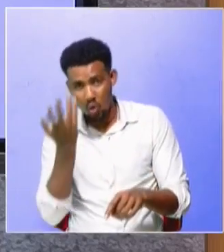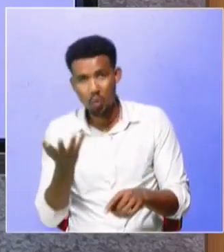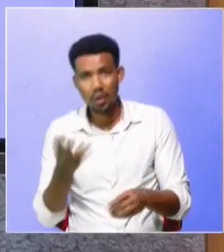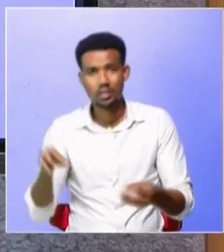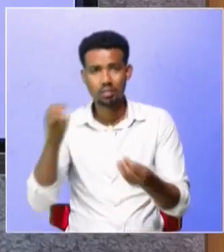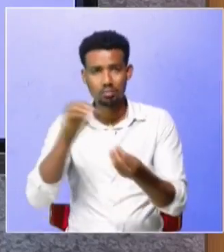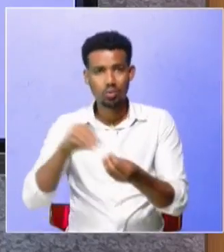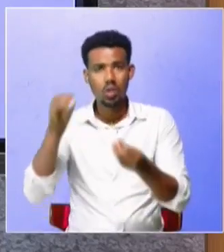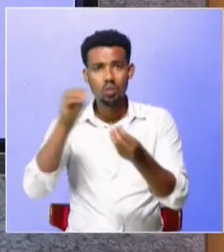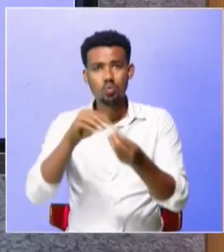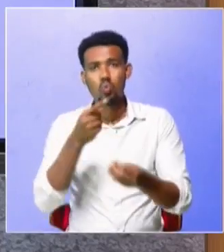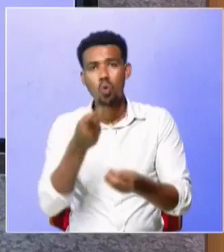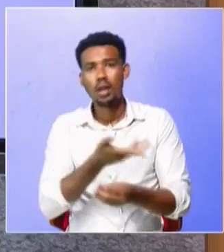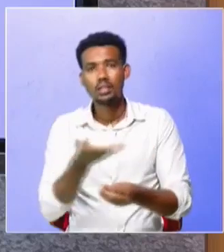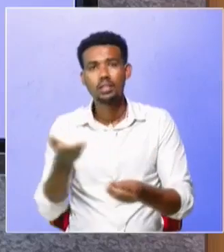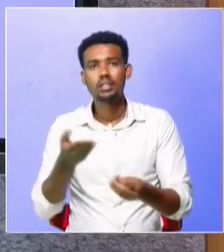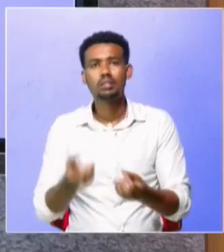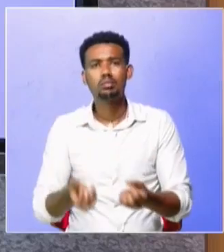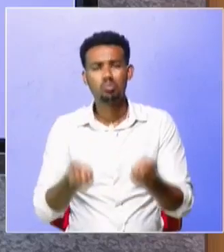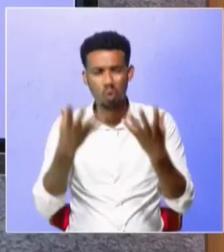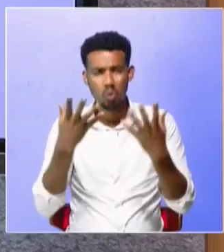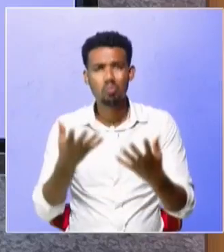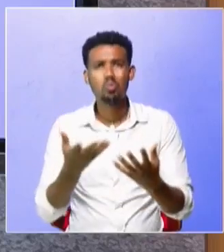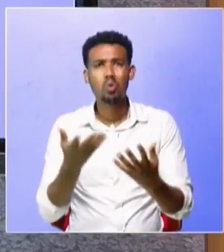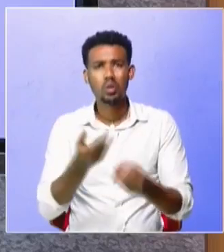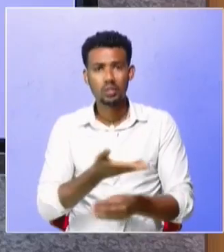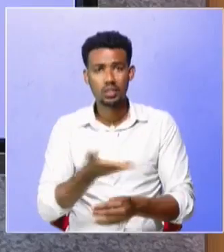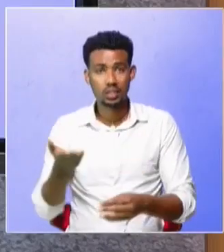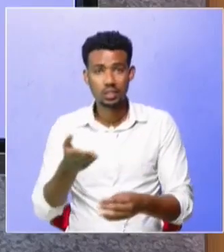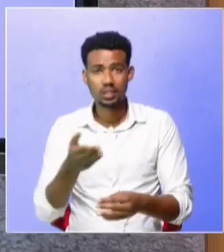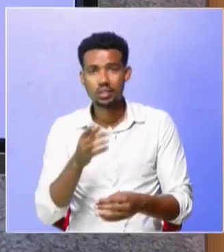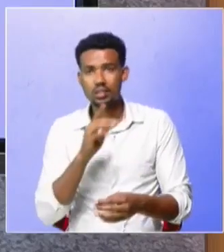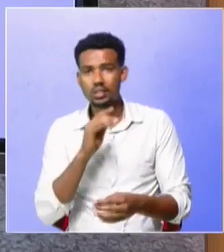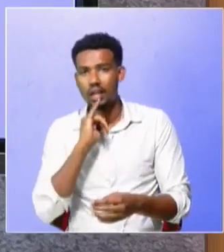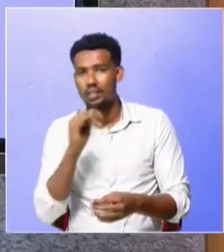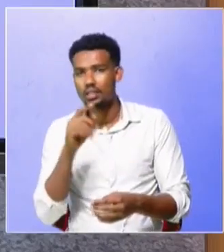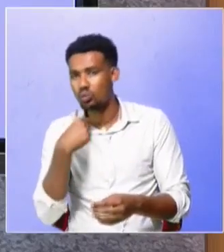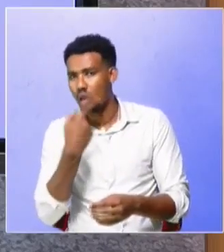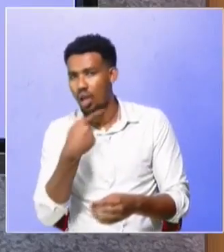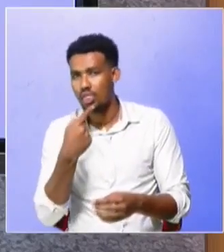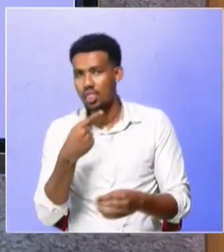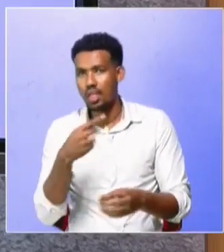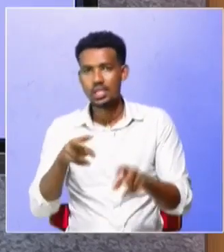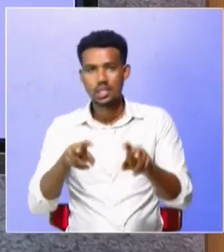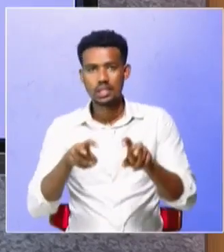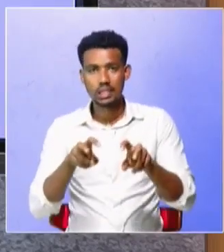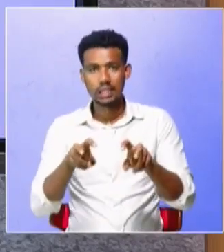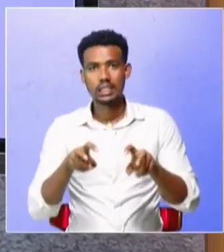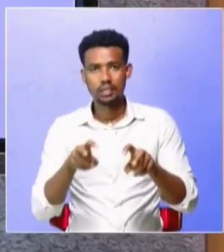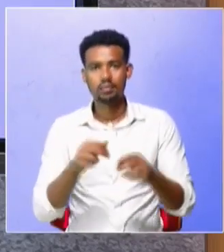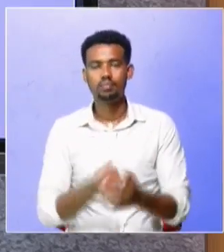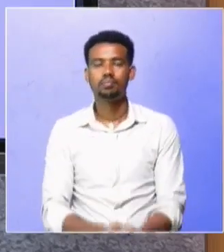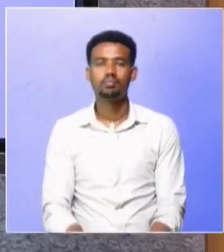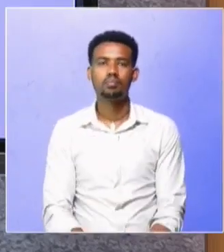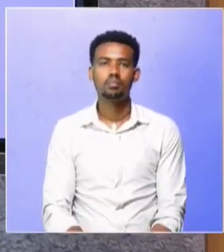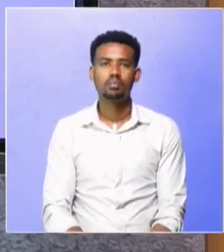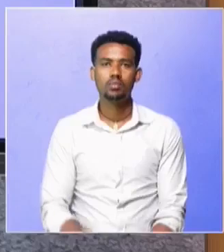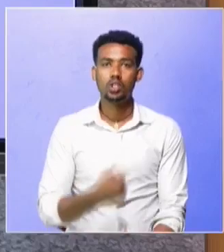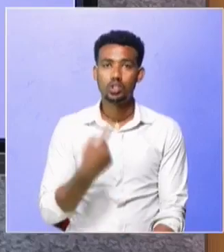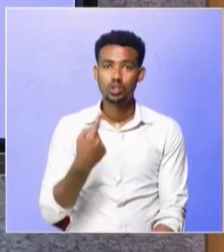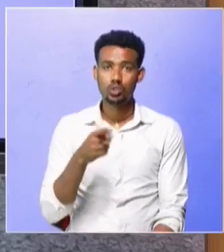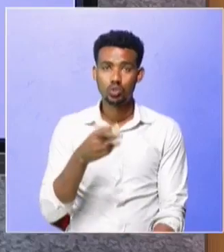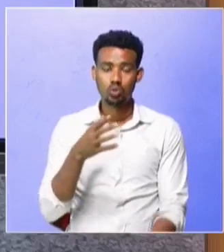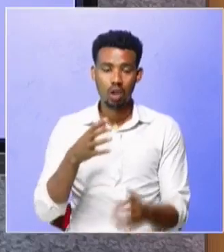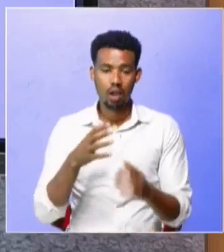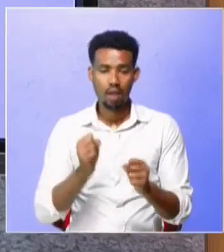or wanting more money, more things is what? Is greed. That is what we call greed. You have everything